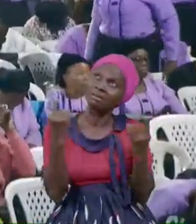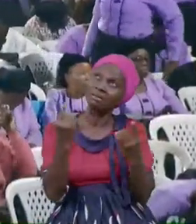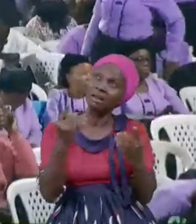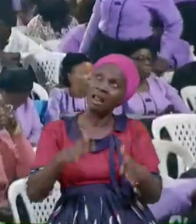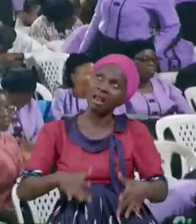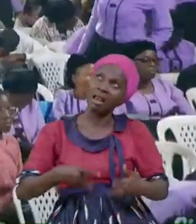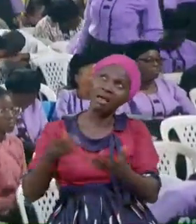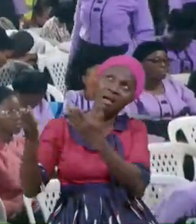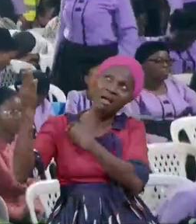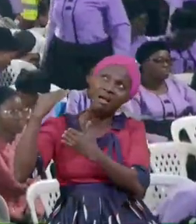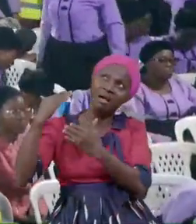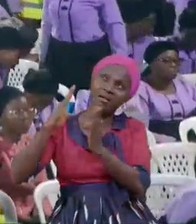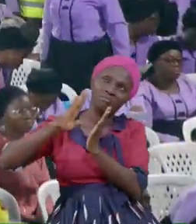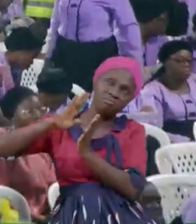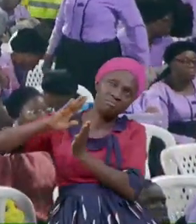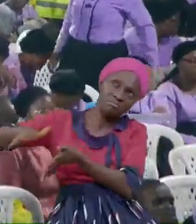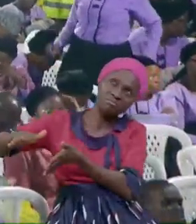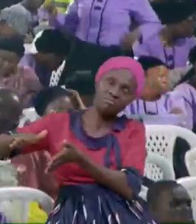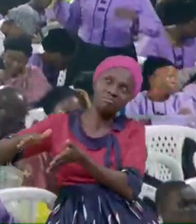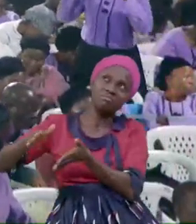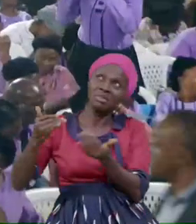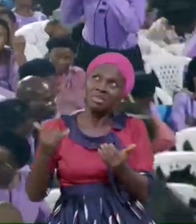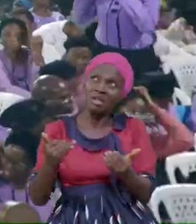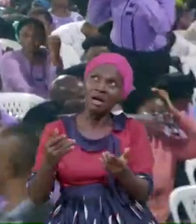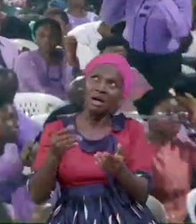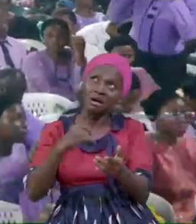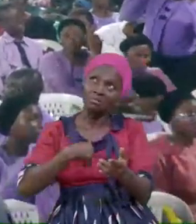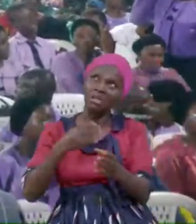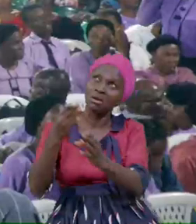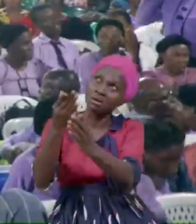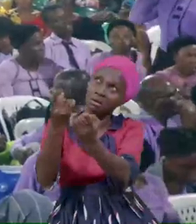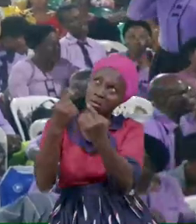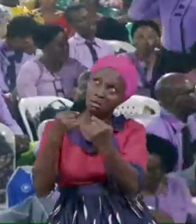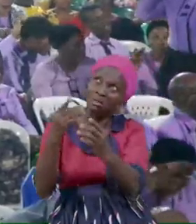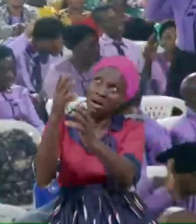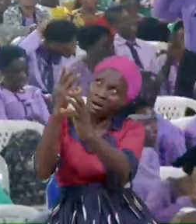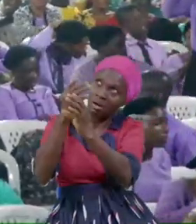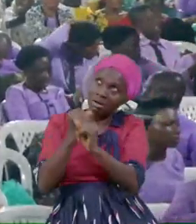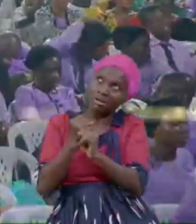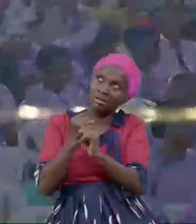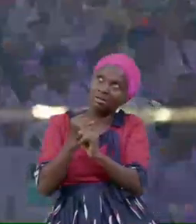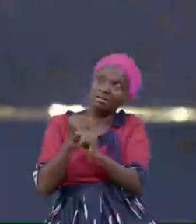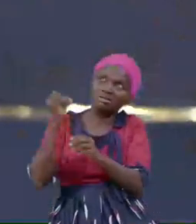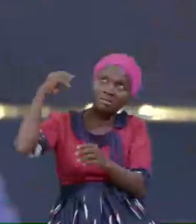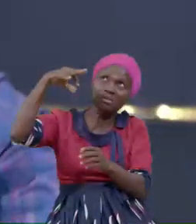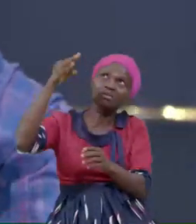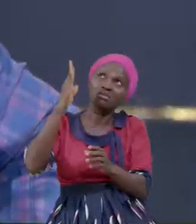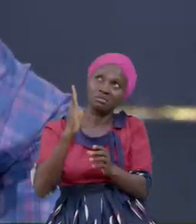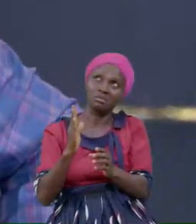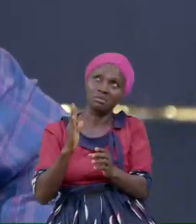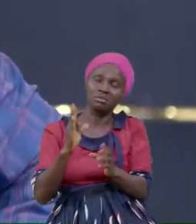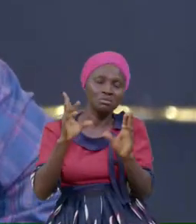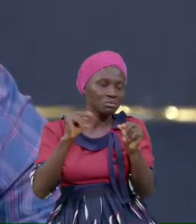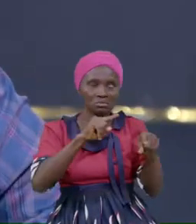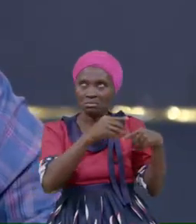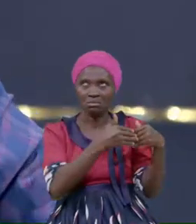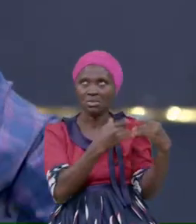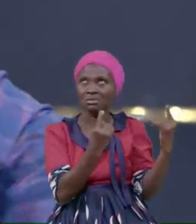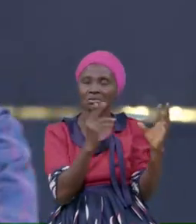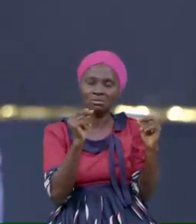receive the abundant grace of God. No turning back. No turning back.